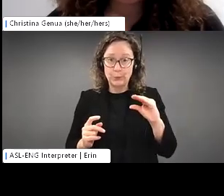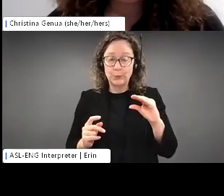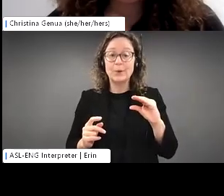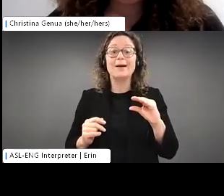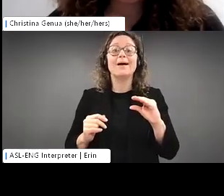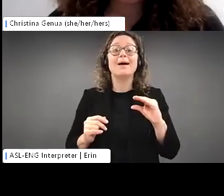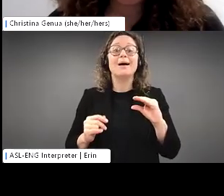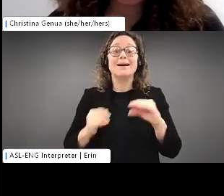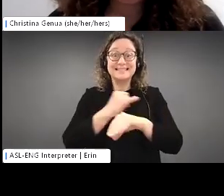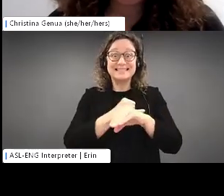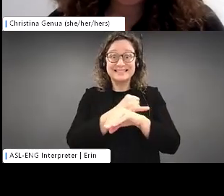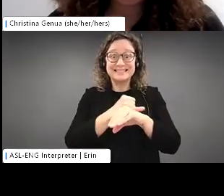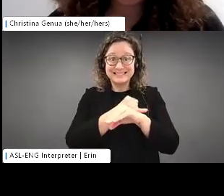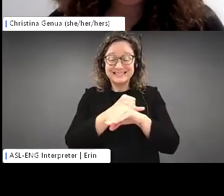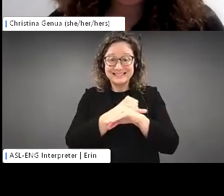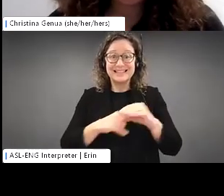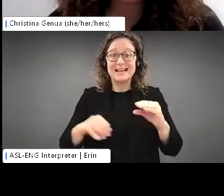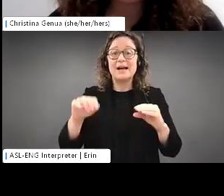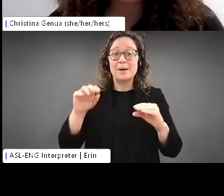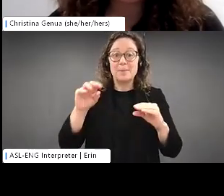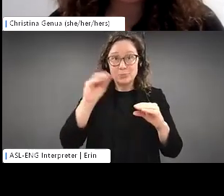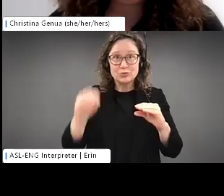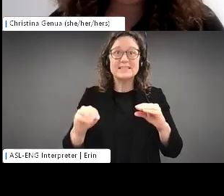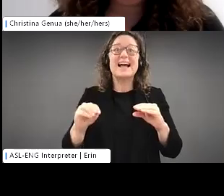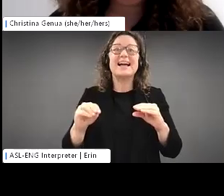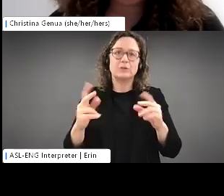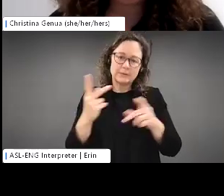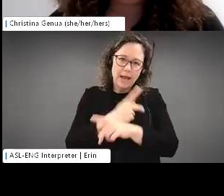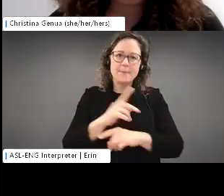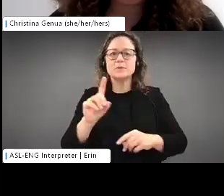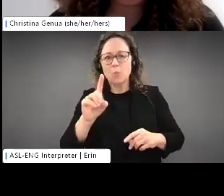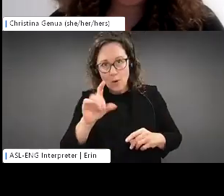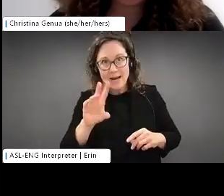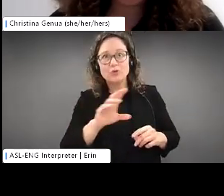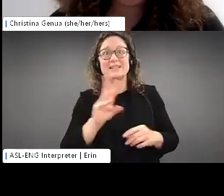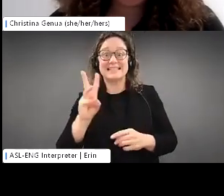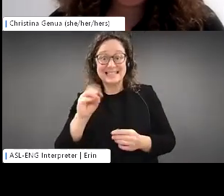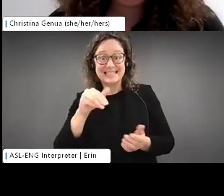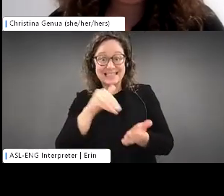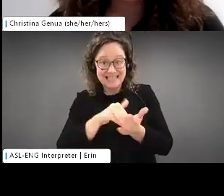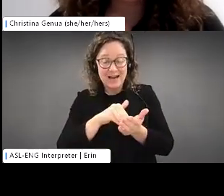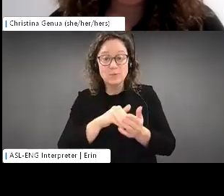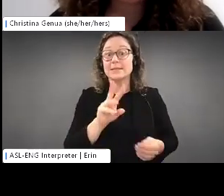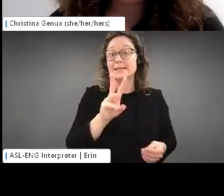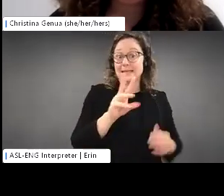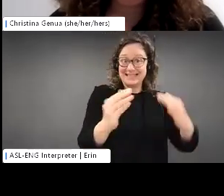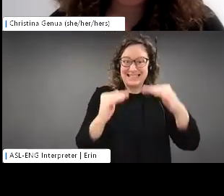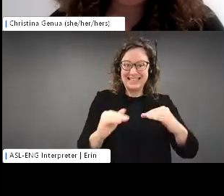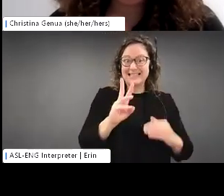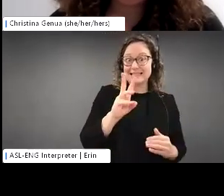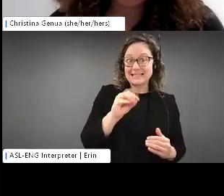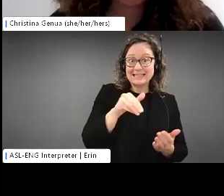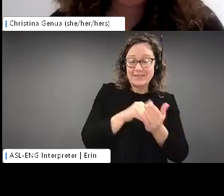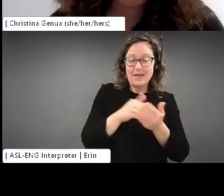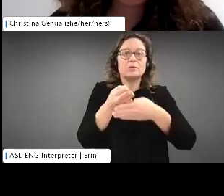which would give us a total of 60,000. 60,000 divided by 100 is 600. And that's our cost of the fee. That's